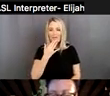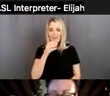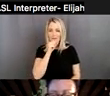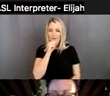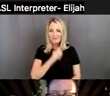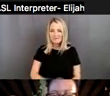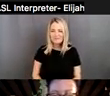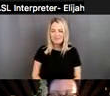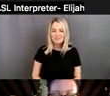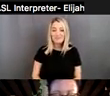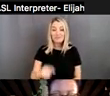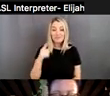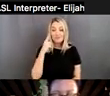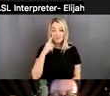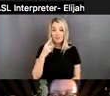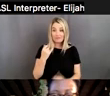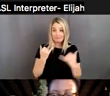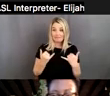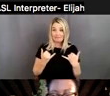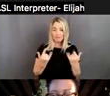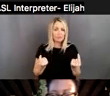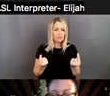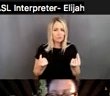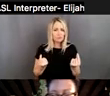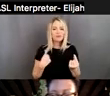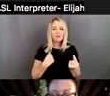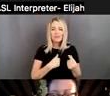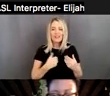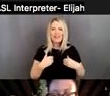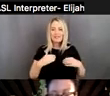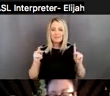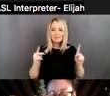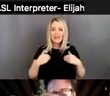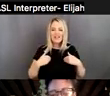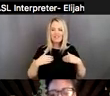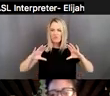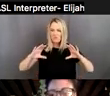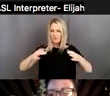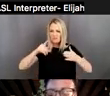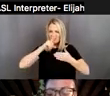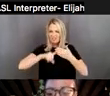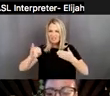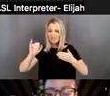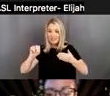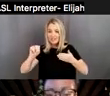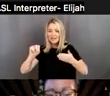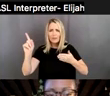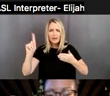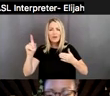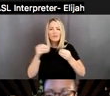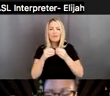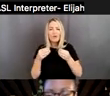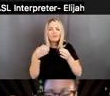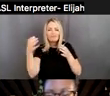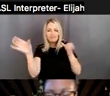For this first activity, we have the opportunity to do a group check-in into smaller breakout rooms. We have